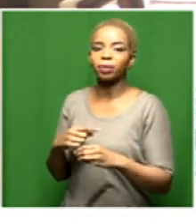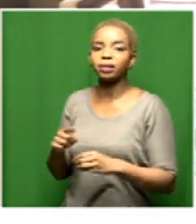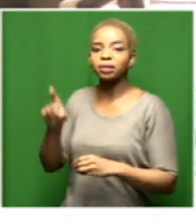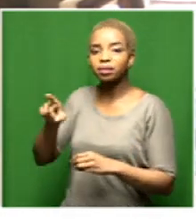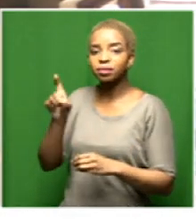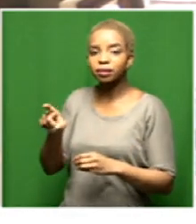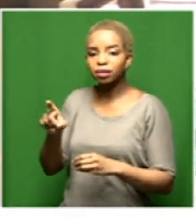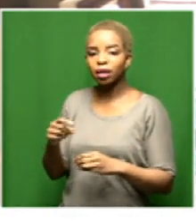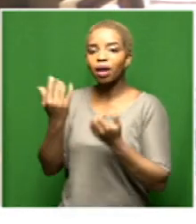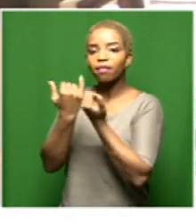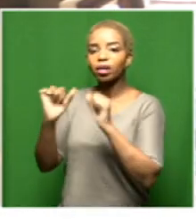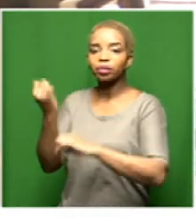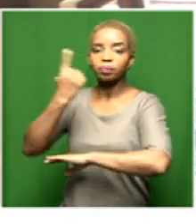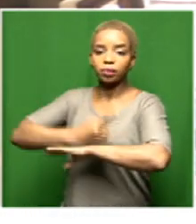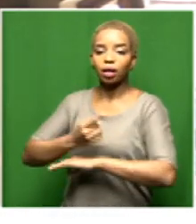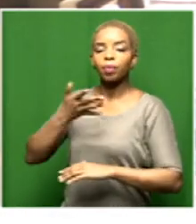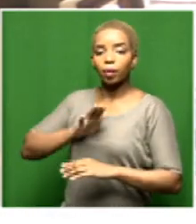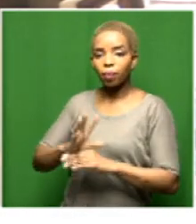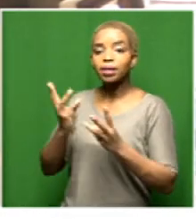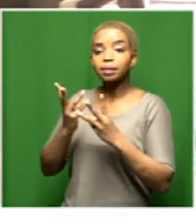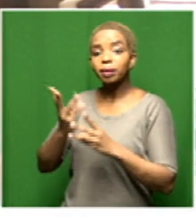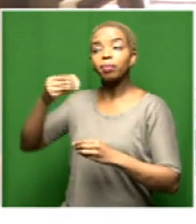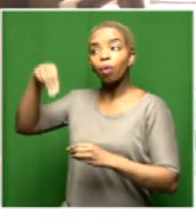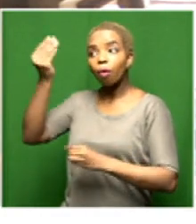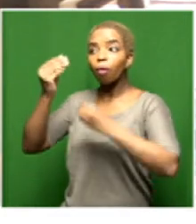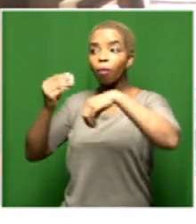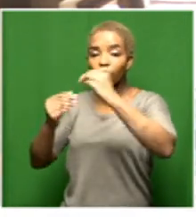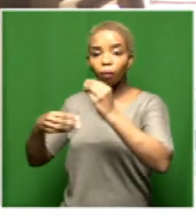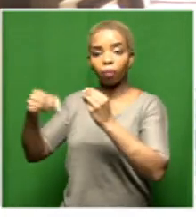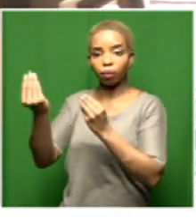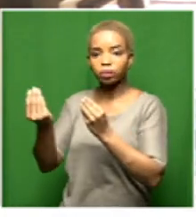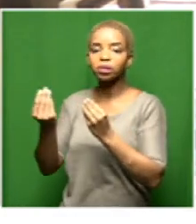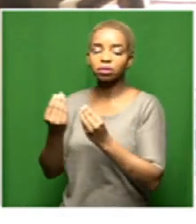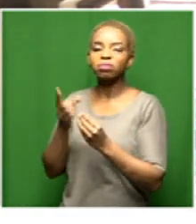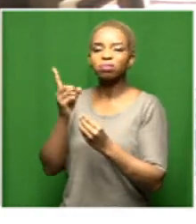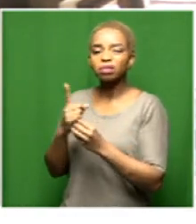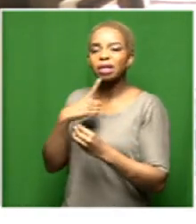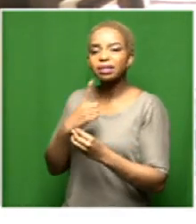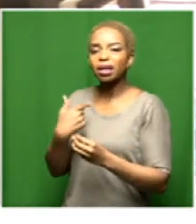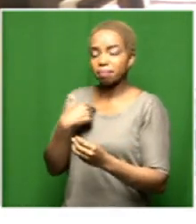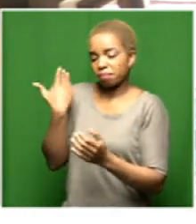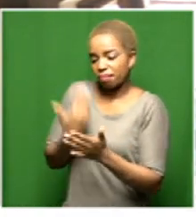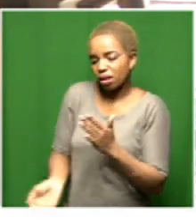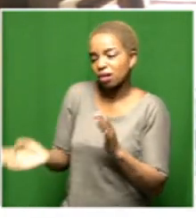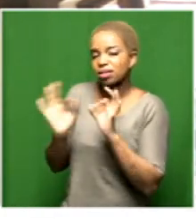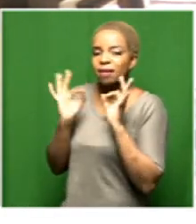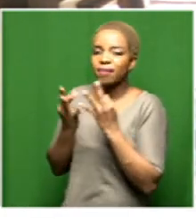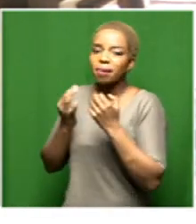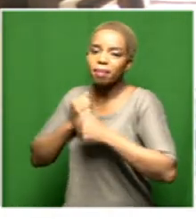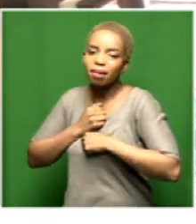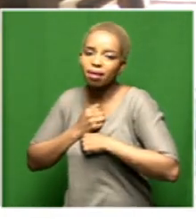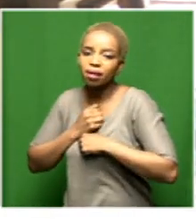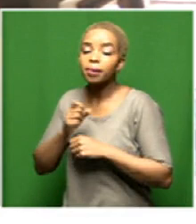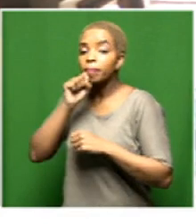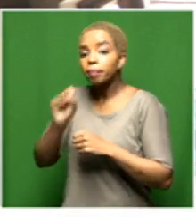want old people, who are isolated and are missing their families. And that's why we've created such a